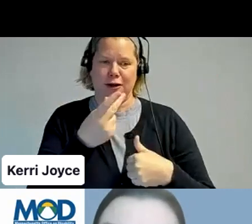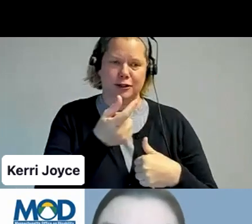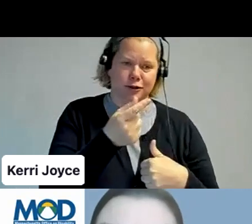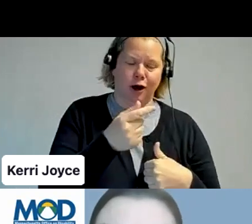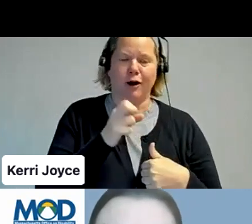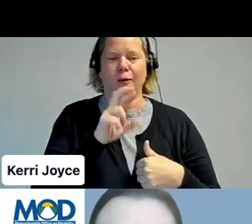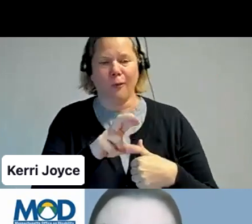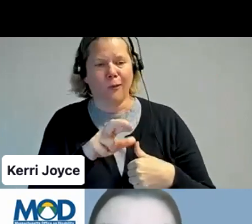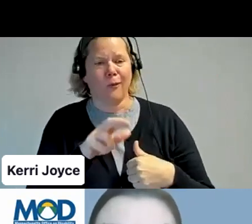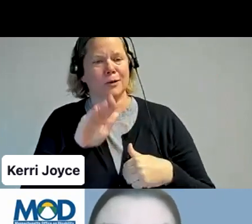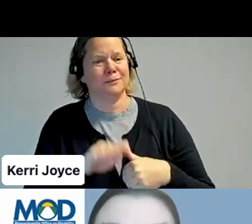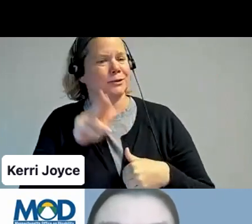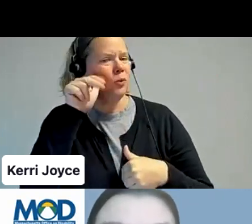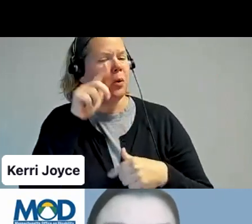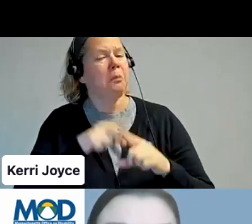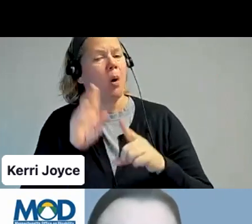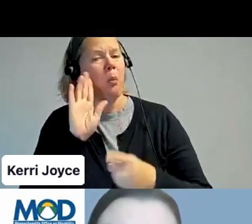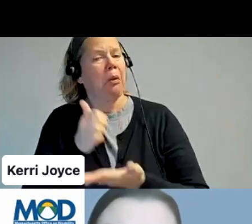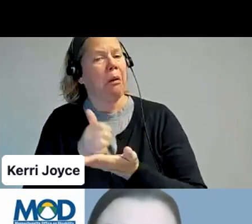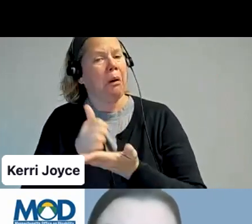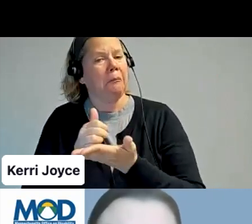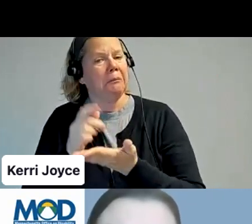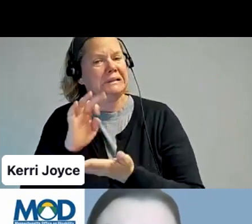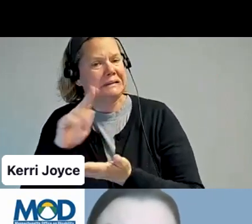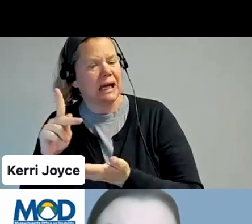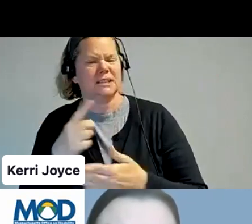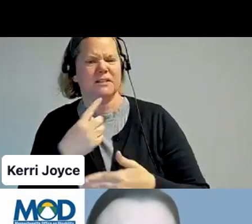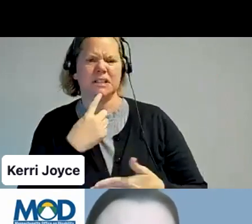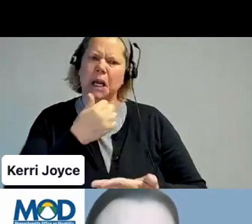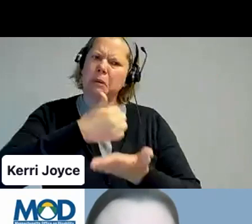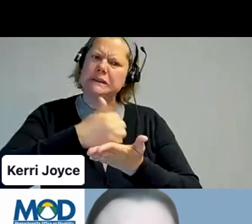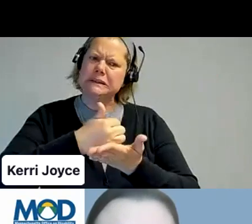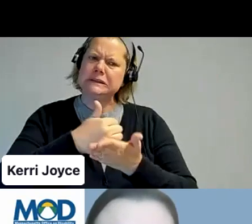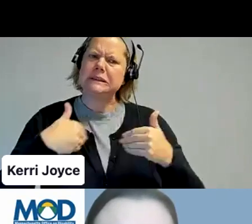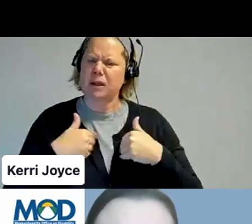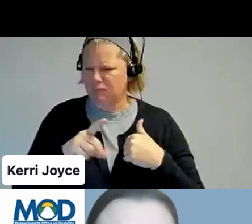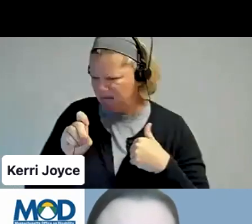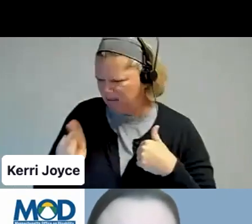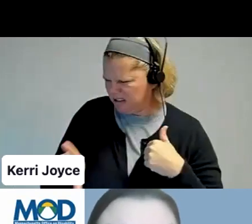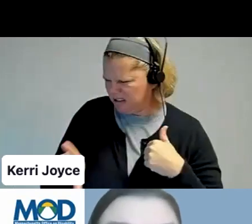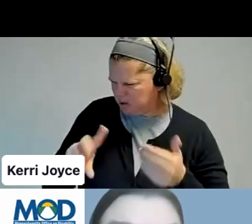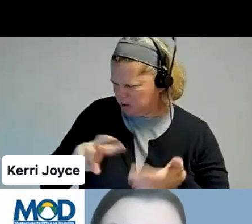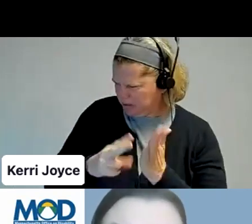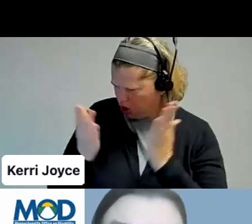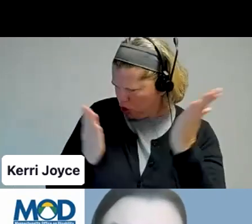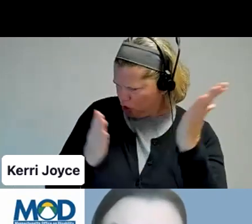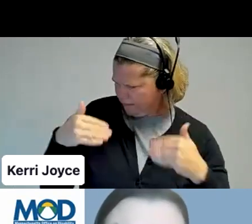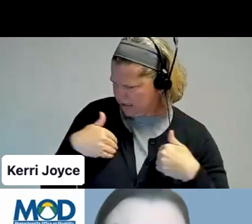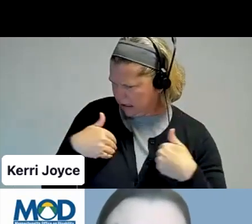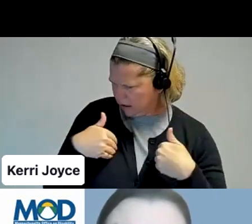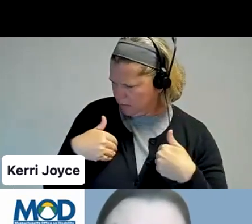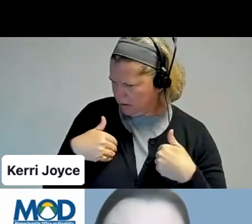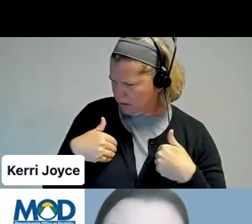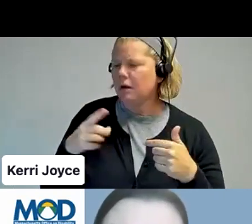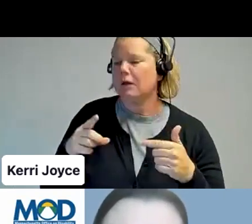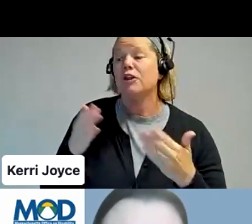performs disability-related tasks. If someone uses the term assistance animal, clarify if they mean a service animal, as you would still have to allow